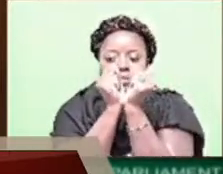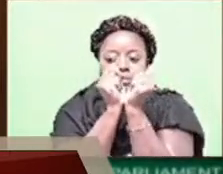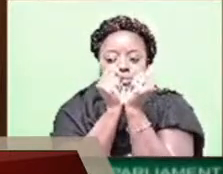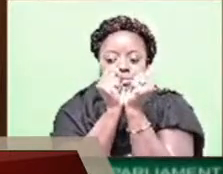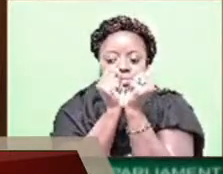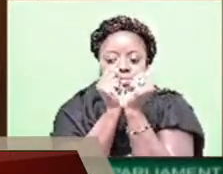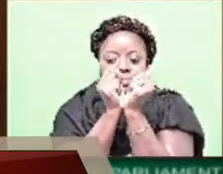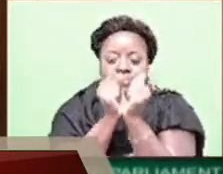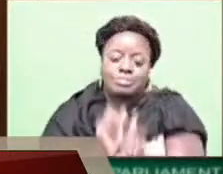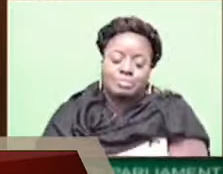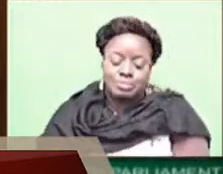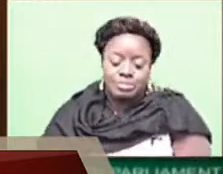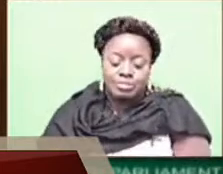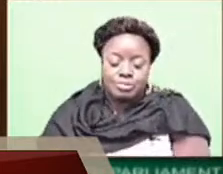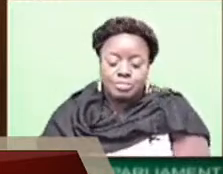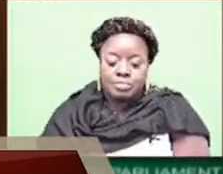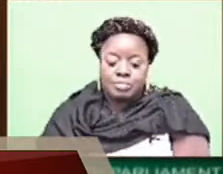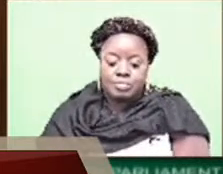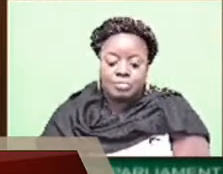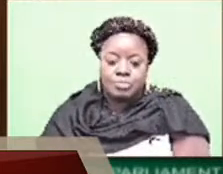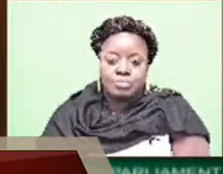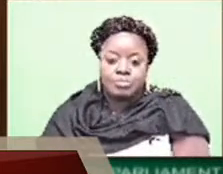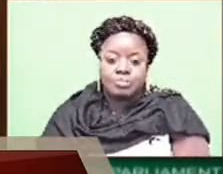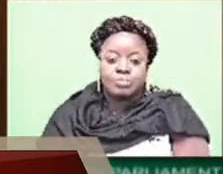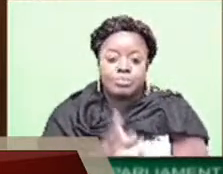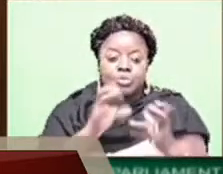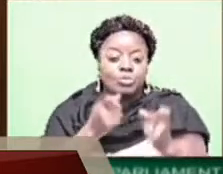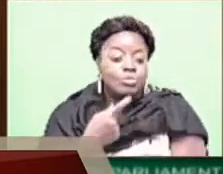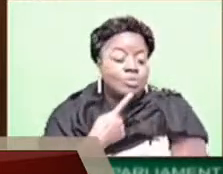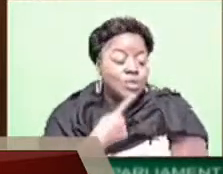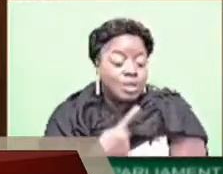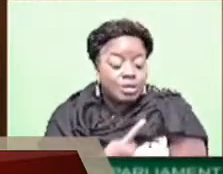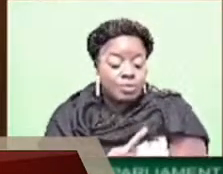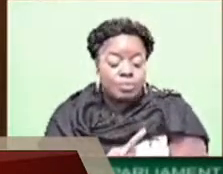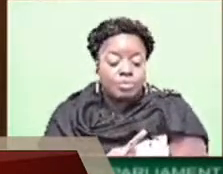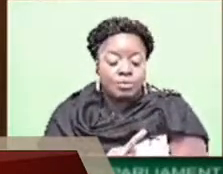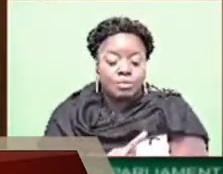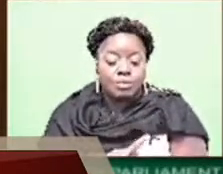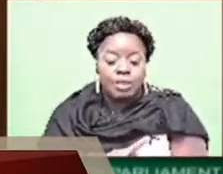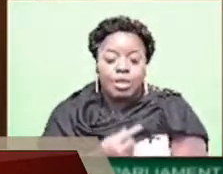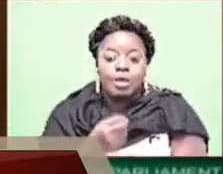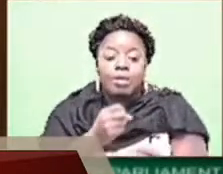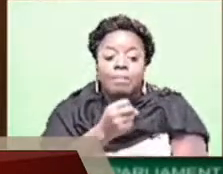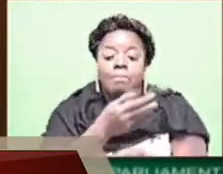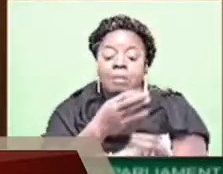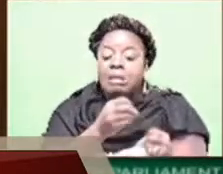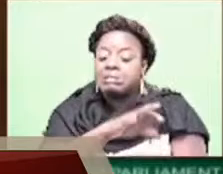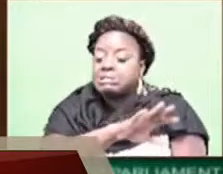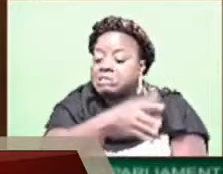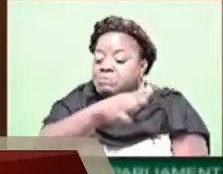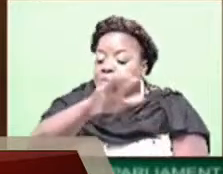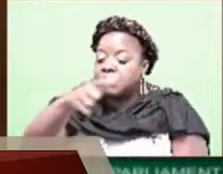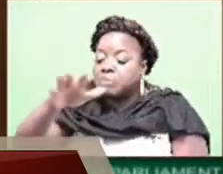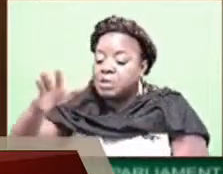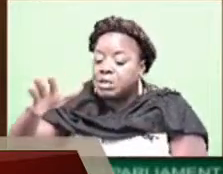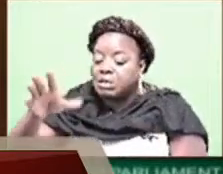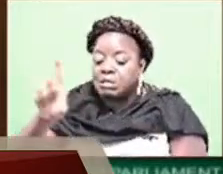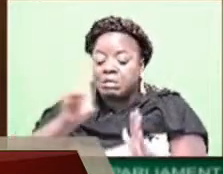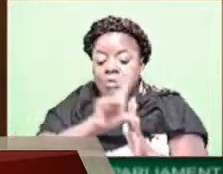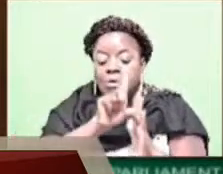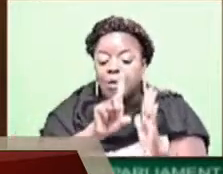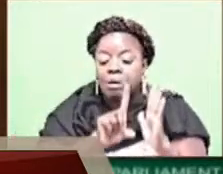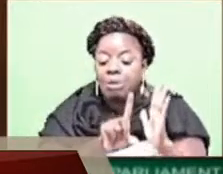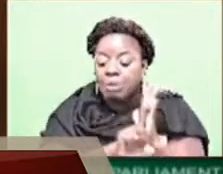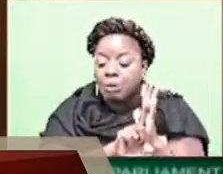charge. Let me assure honourable members that there are multiple precedents in our own law as to a fixed